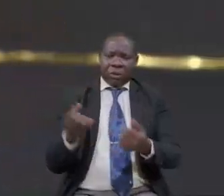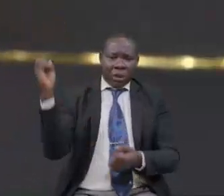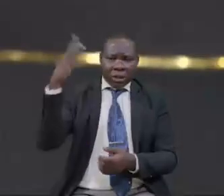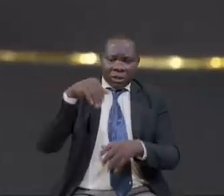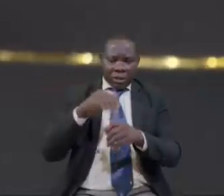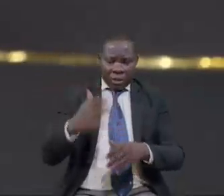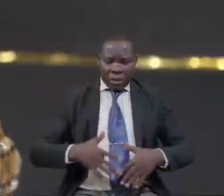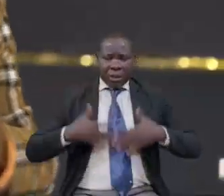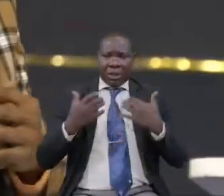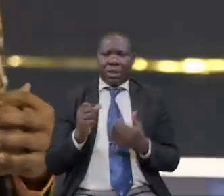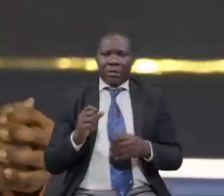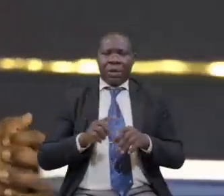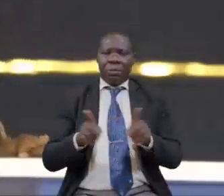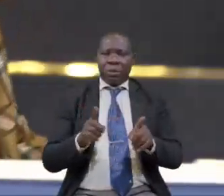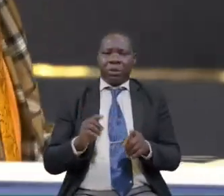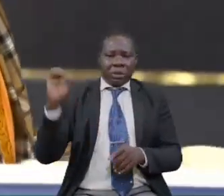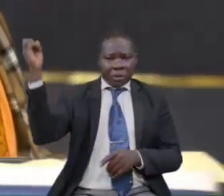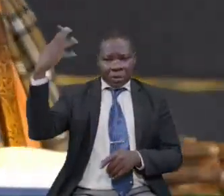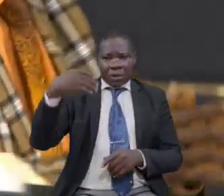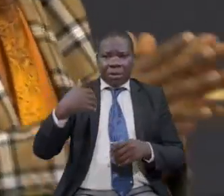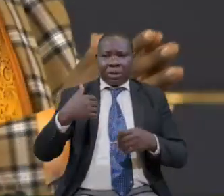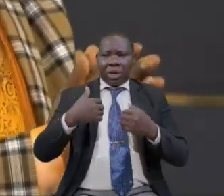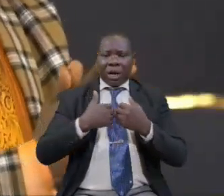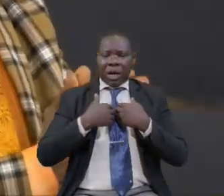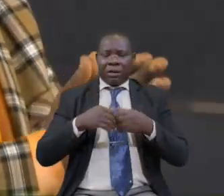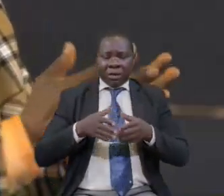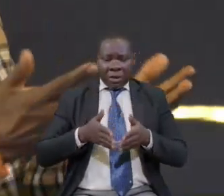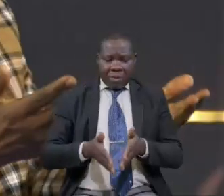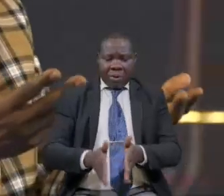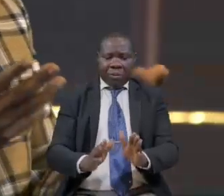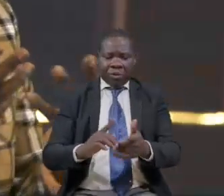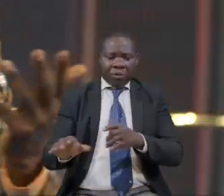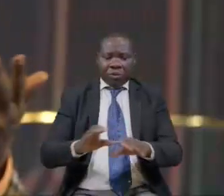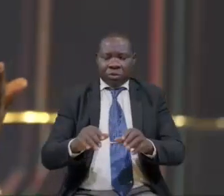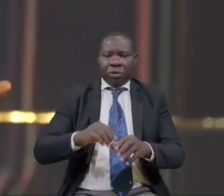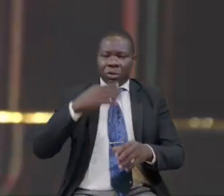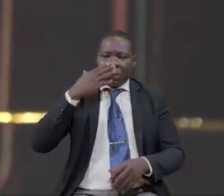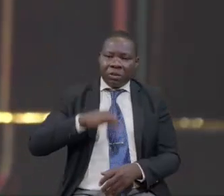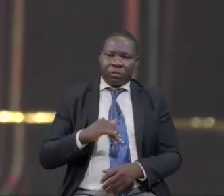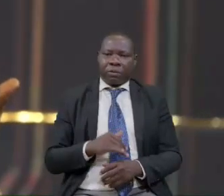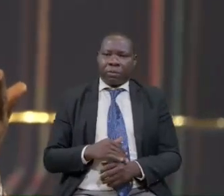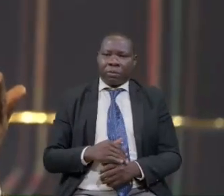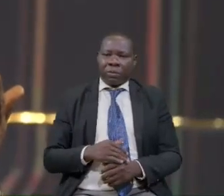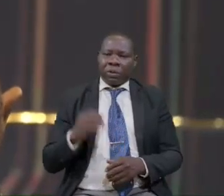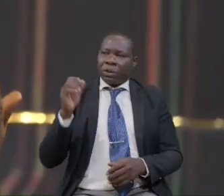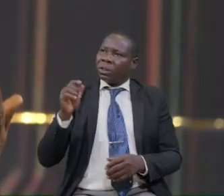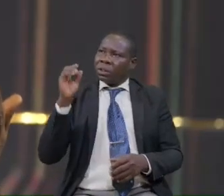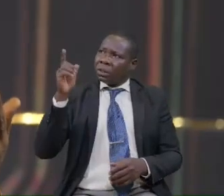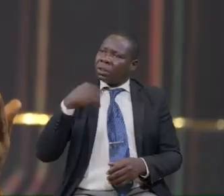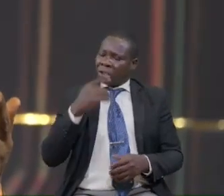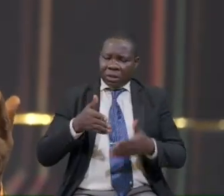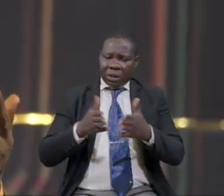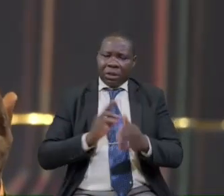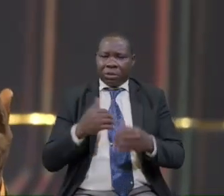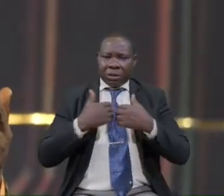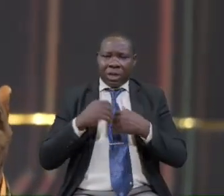but grace has license to do evil. It says, let us have grace that we may serve